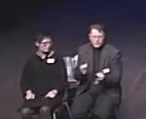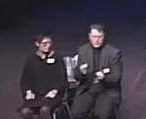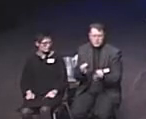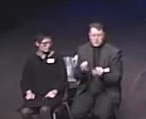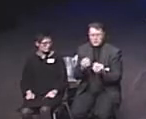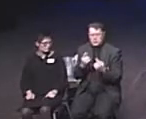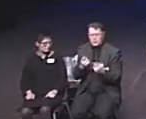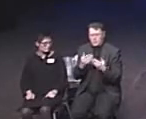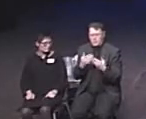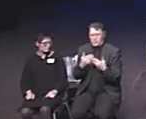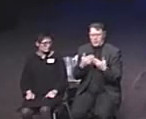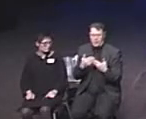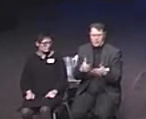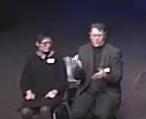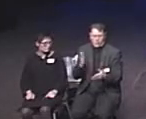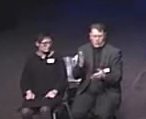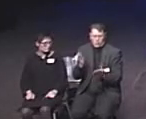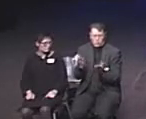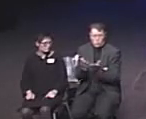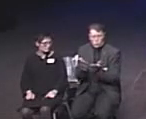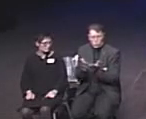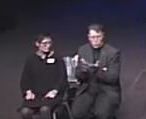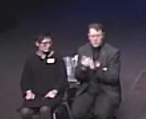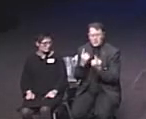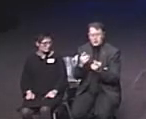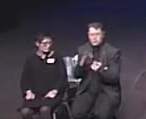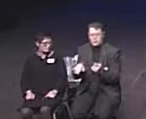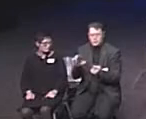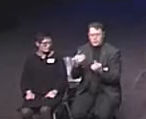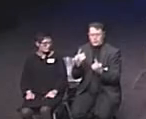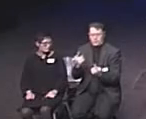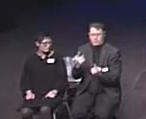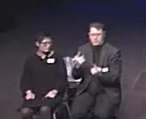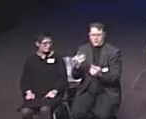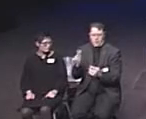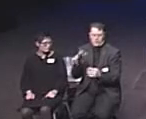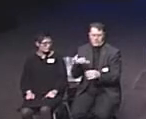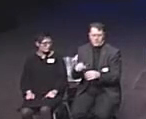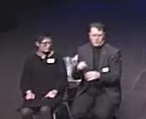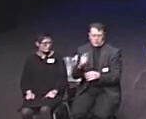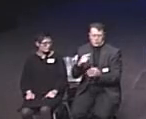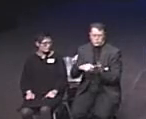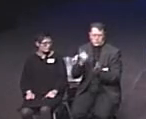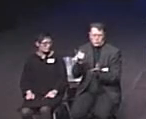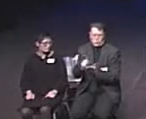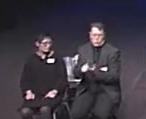special opening hours for schools and children with special needs once a month when they are